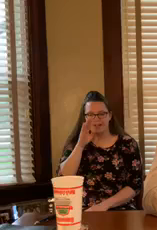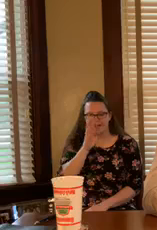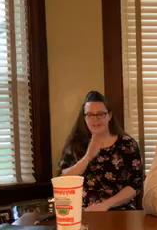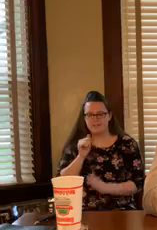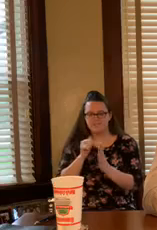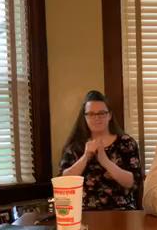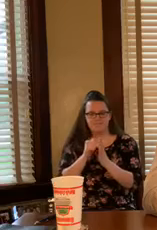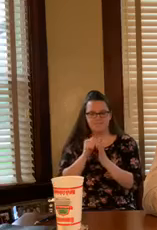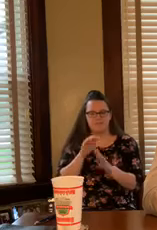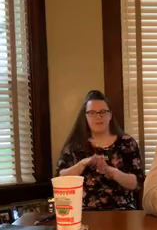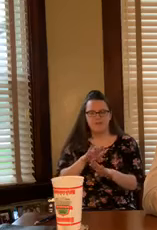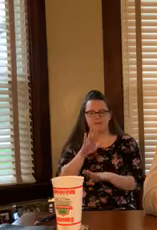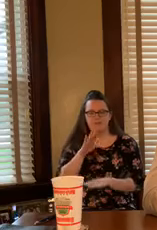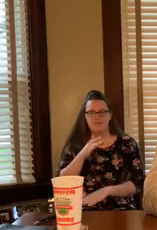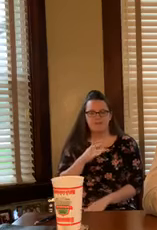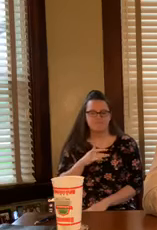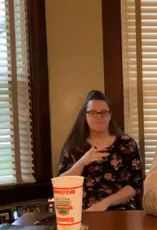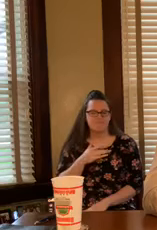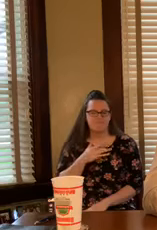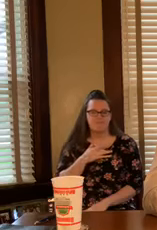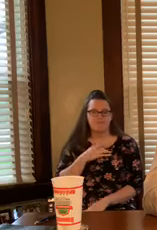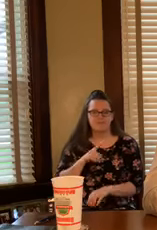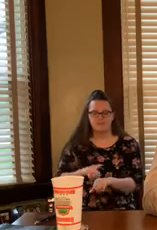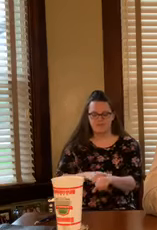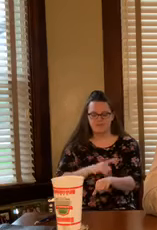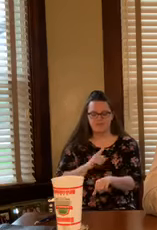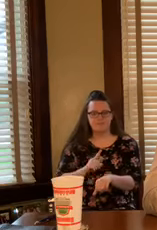a long time.